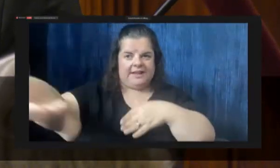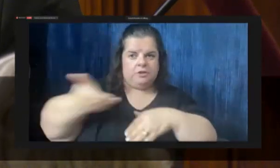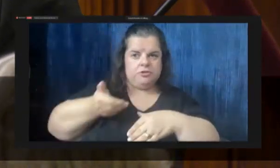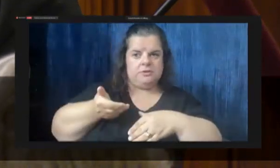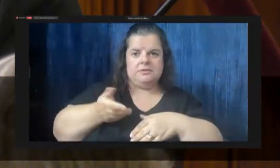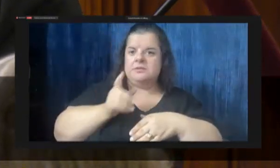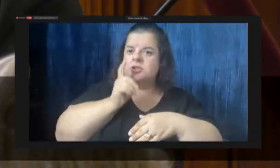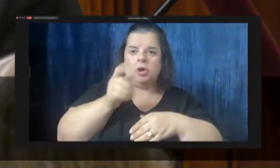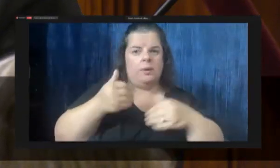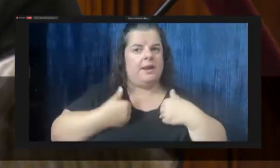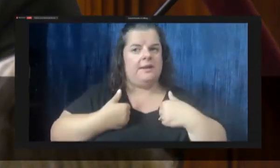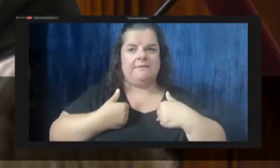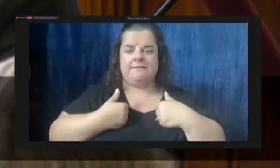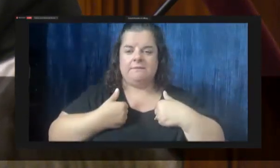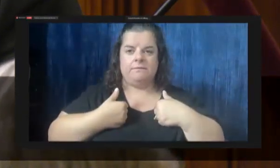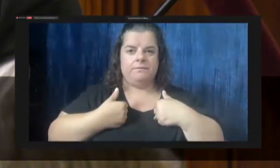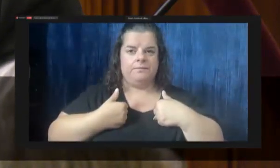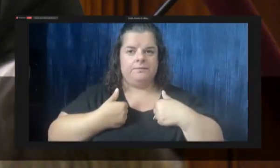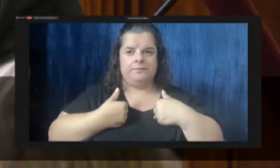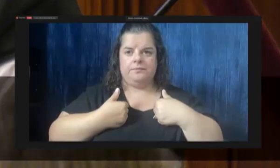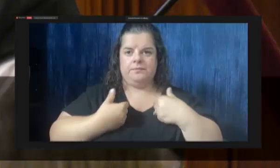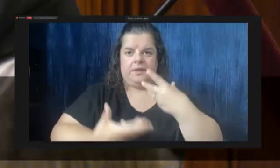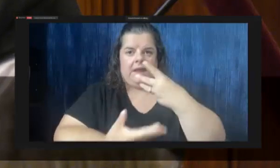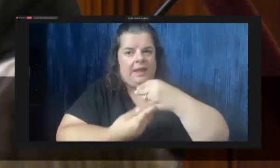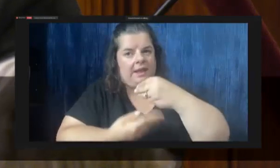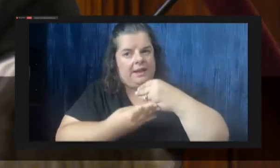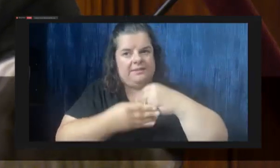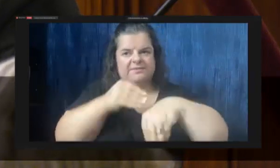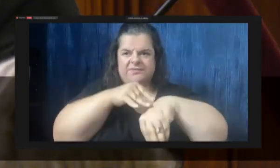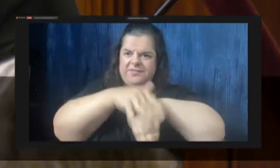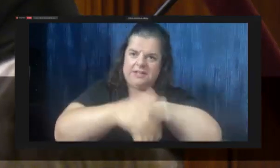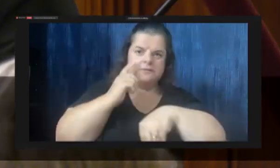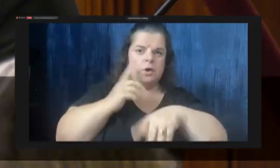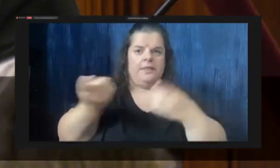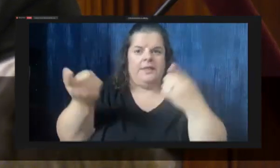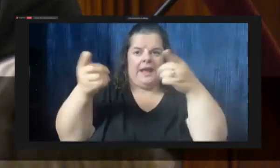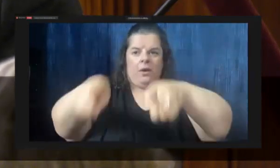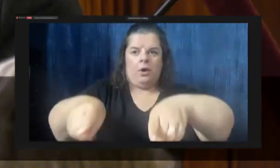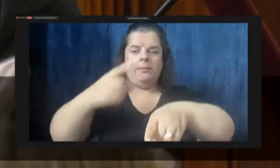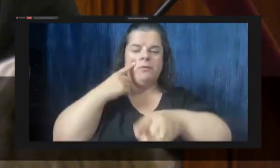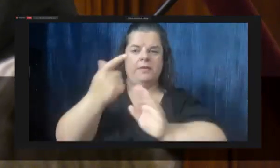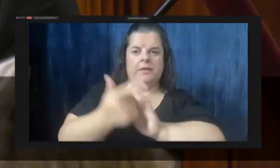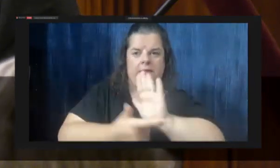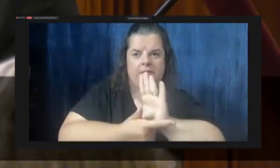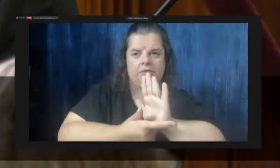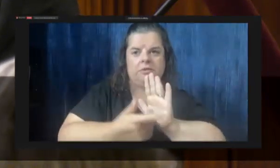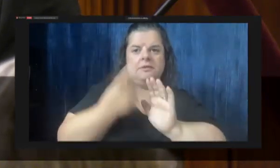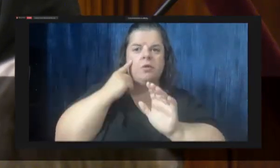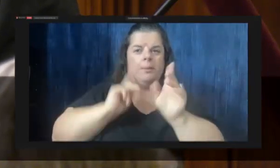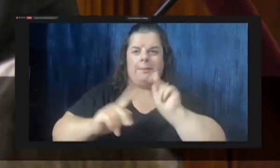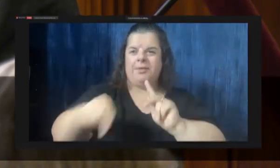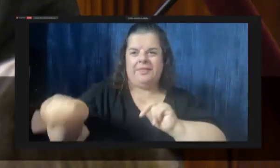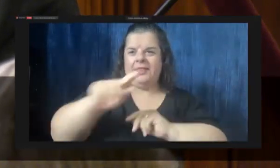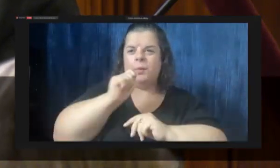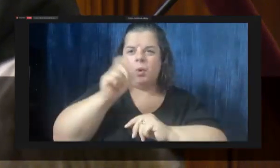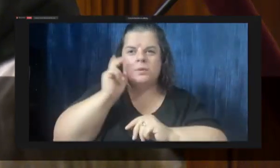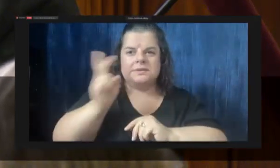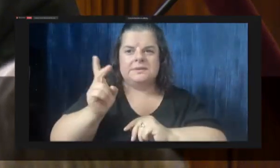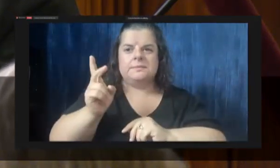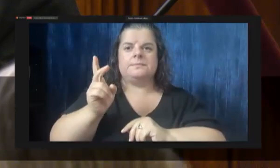a substantive effect on the outcome of the legislation that members of the public will see or that